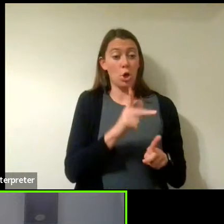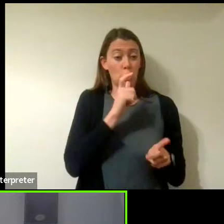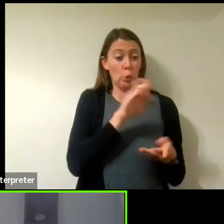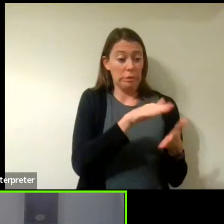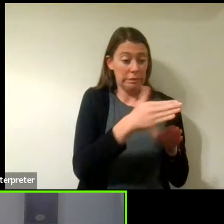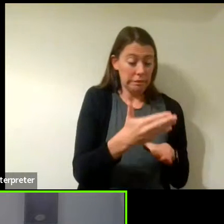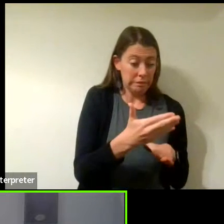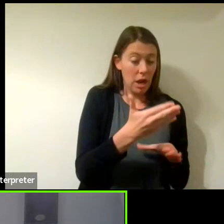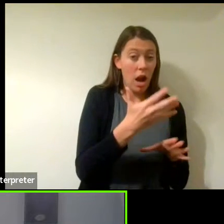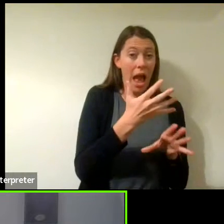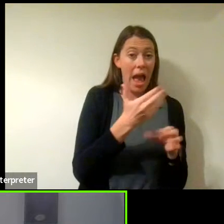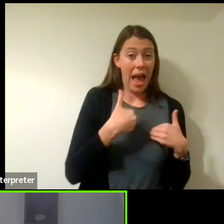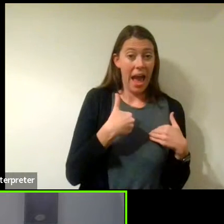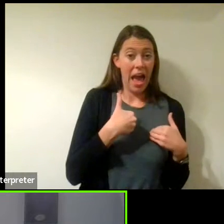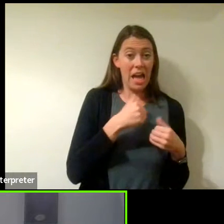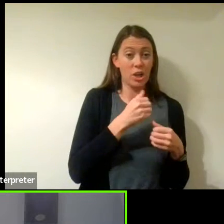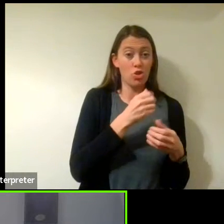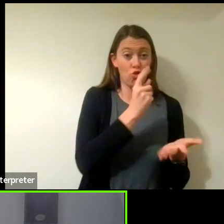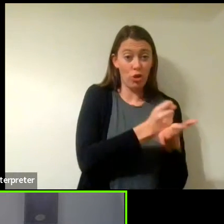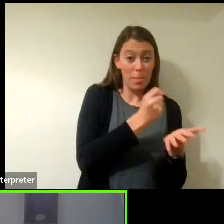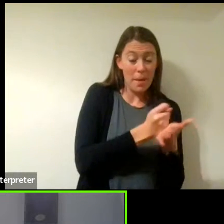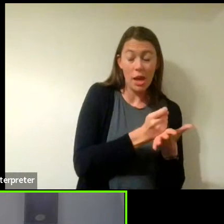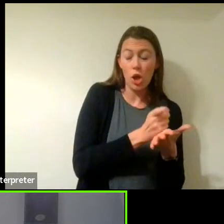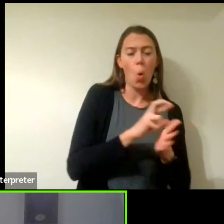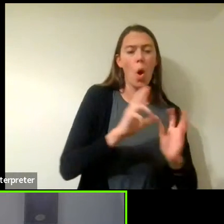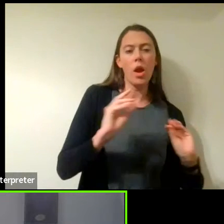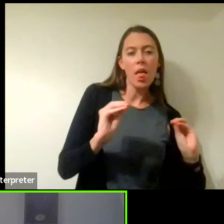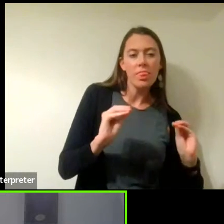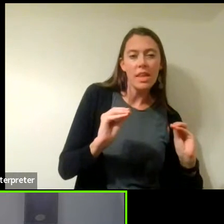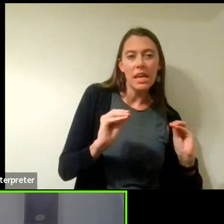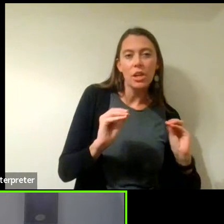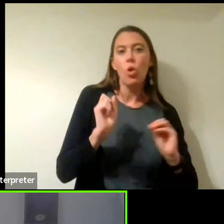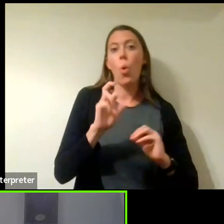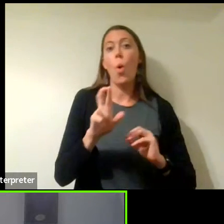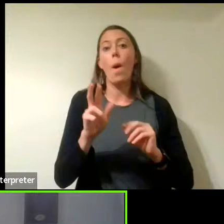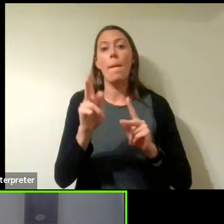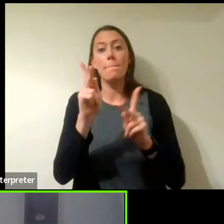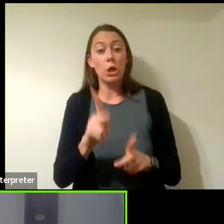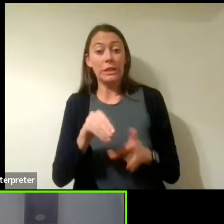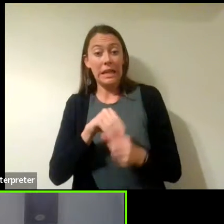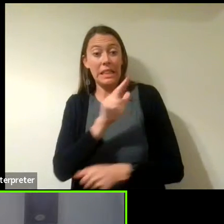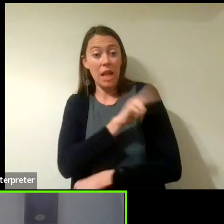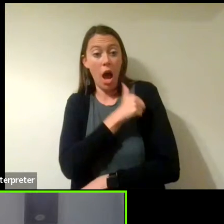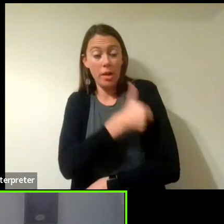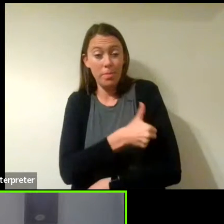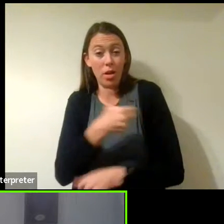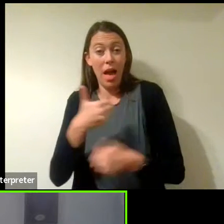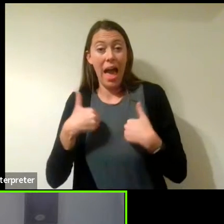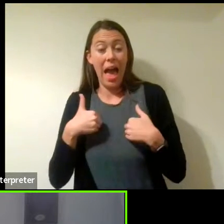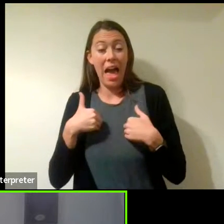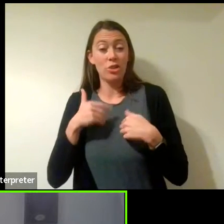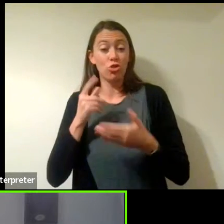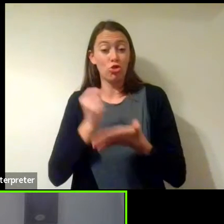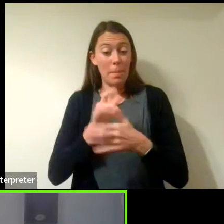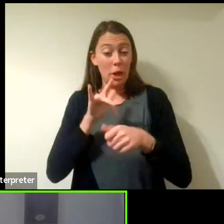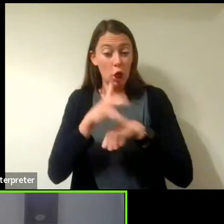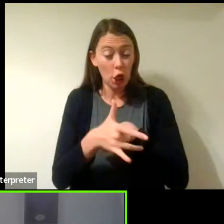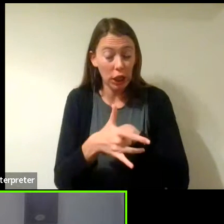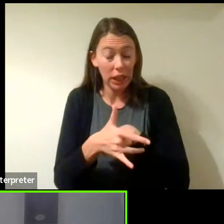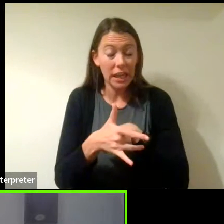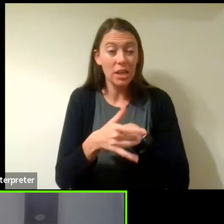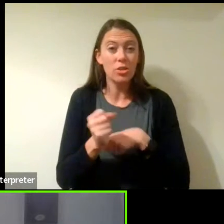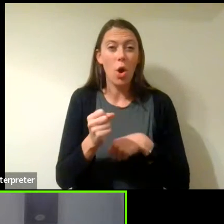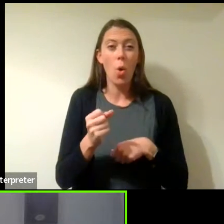first of all, it's important, we need to know, but that's also a compelling part of the story, right? If it's like the people who died, okay, some were vaccinated, some